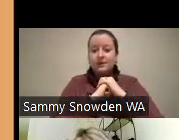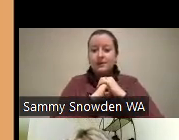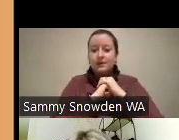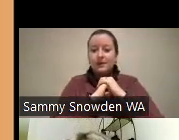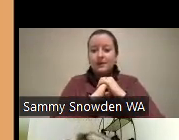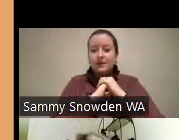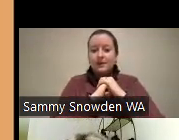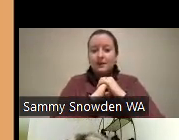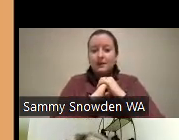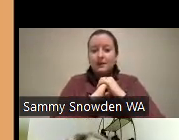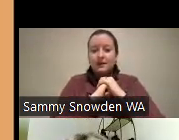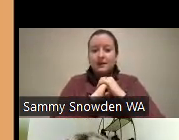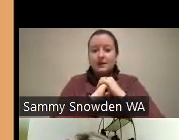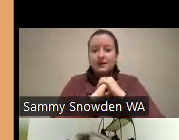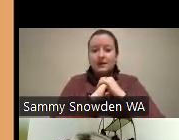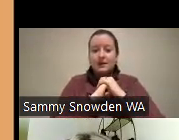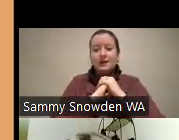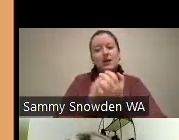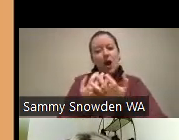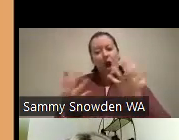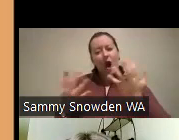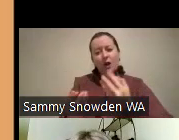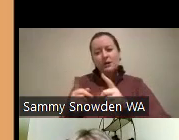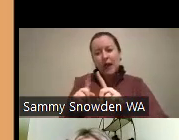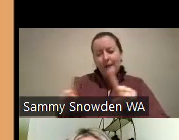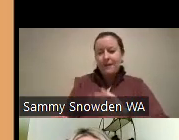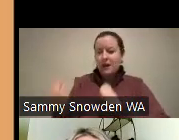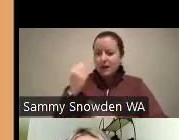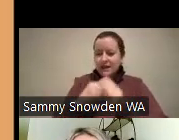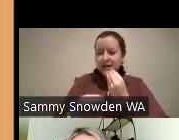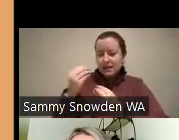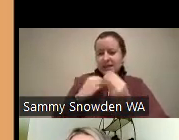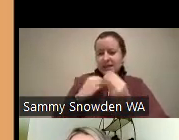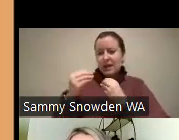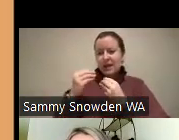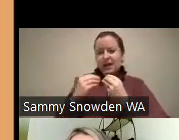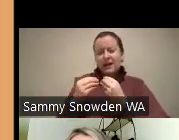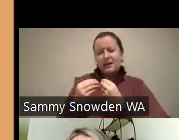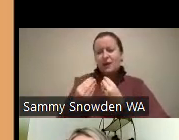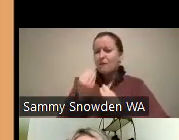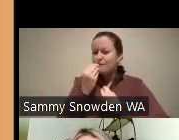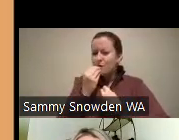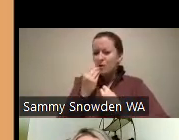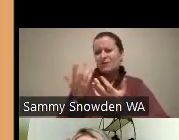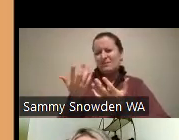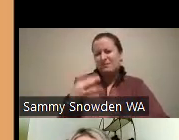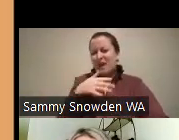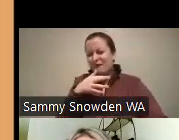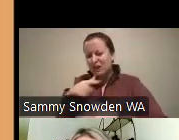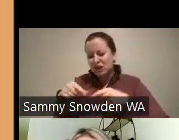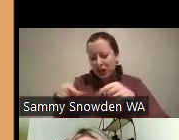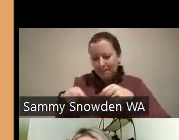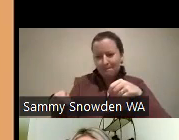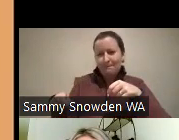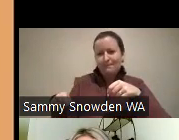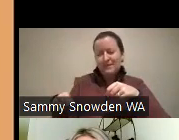rich in pro-inflammatory omega-6s. So if you think of a plate of fish and chips, for instance, that's